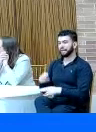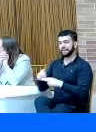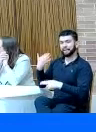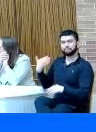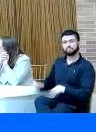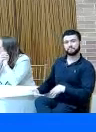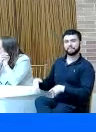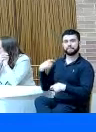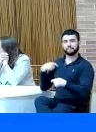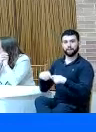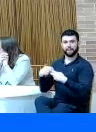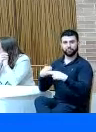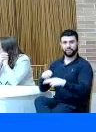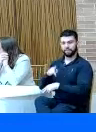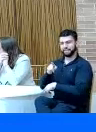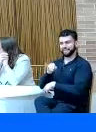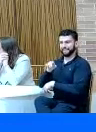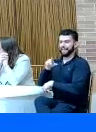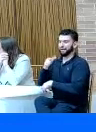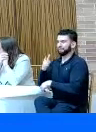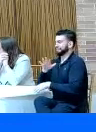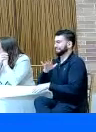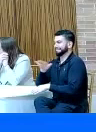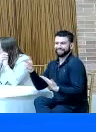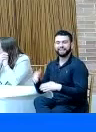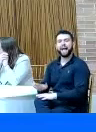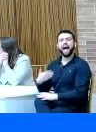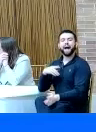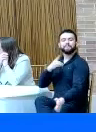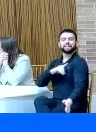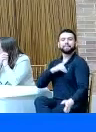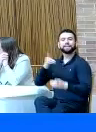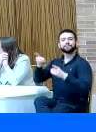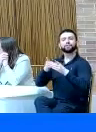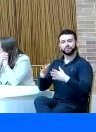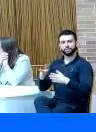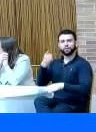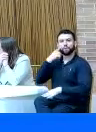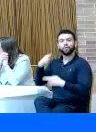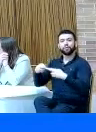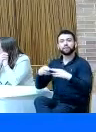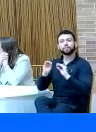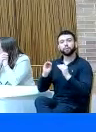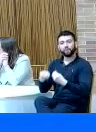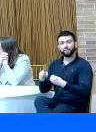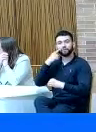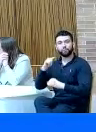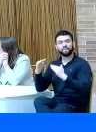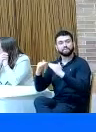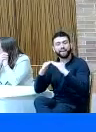cavalero I am the deputy director of the Region's 2 office of for housing and equal